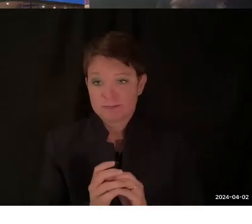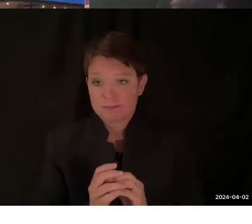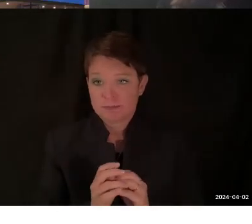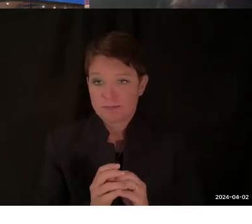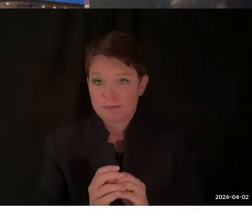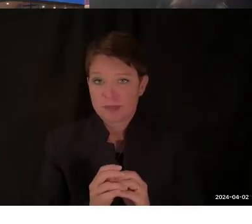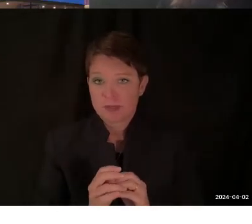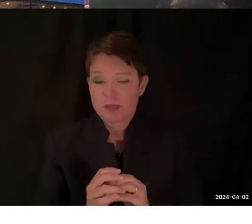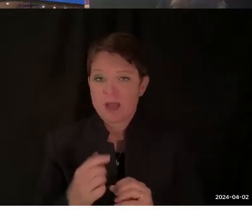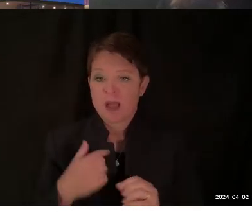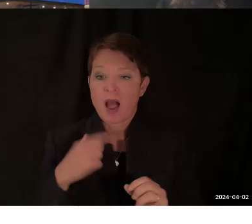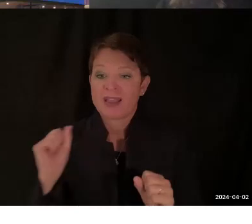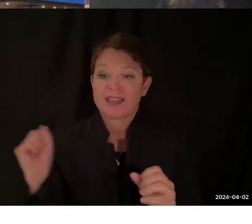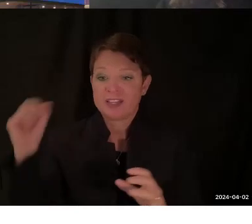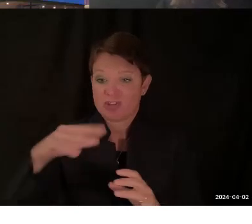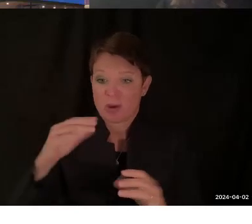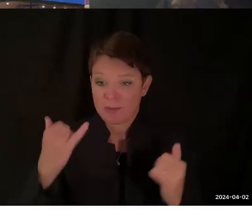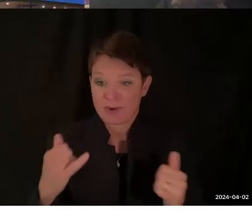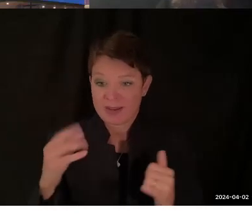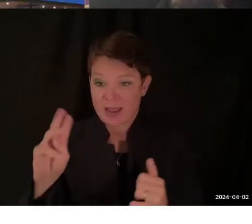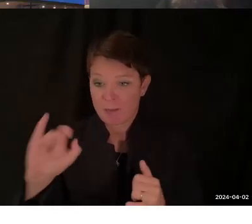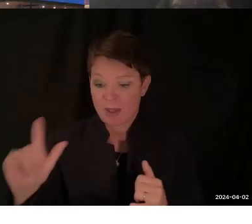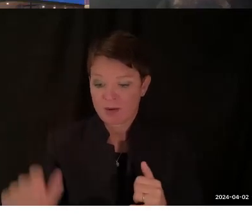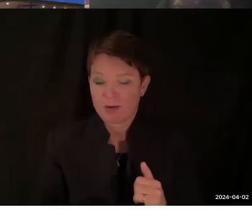I can jump in, Michael.